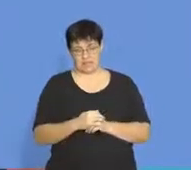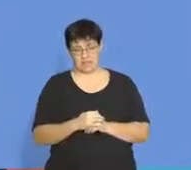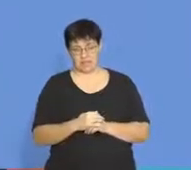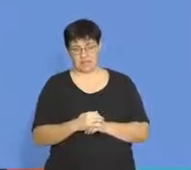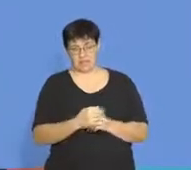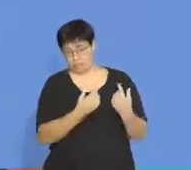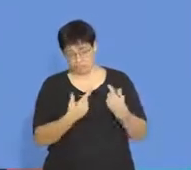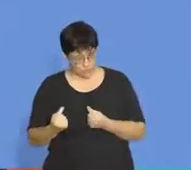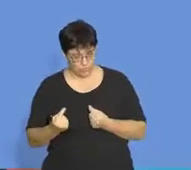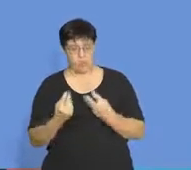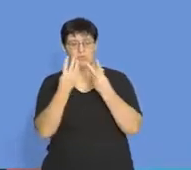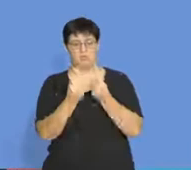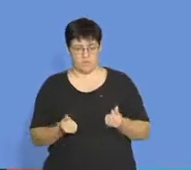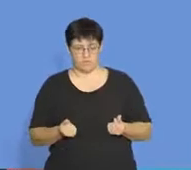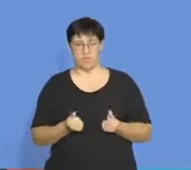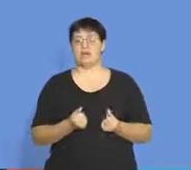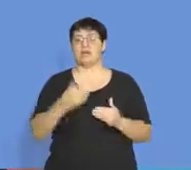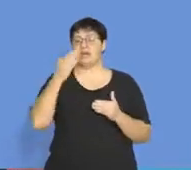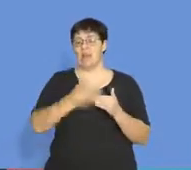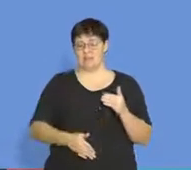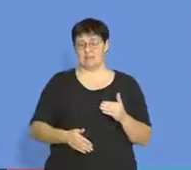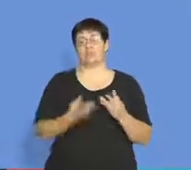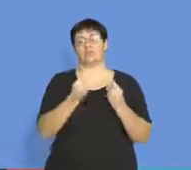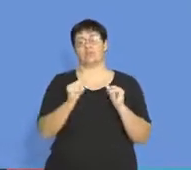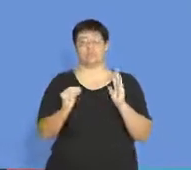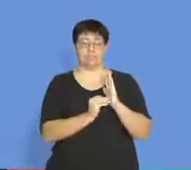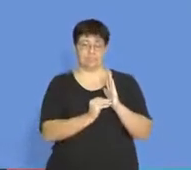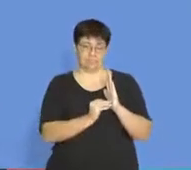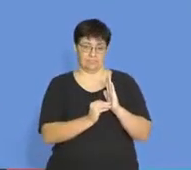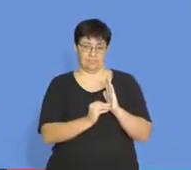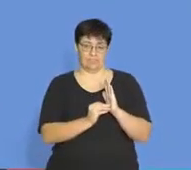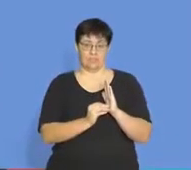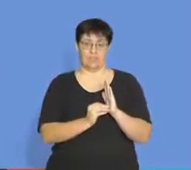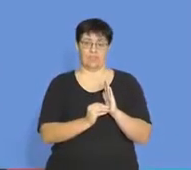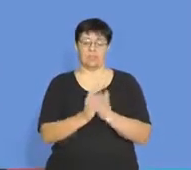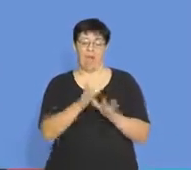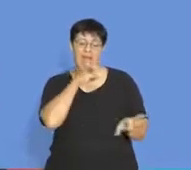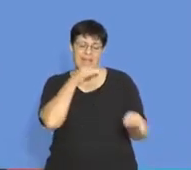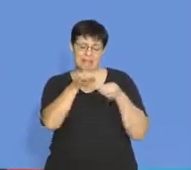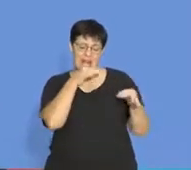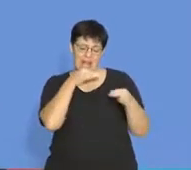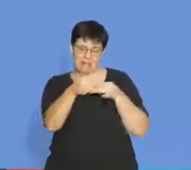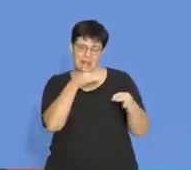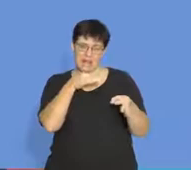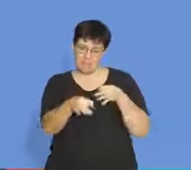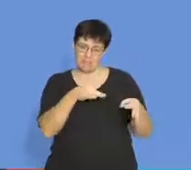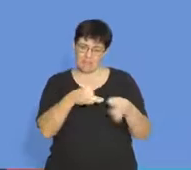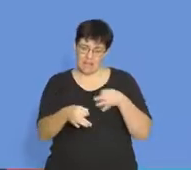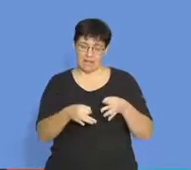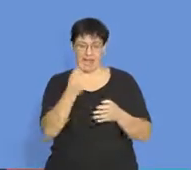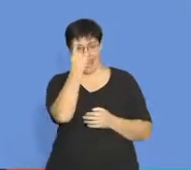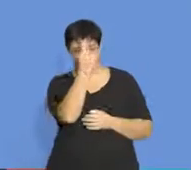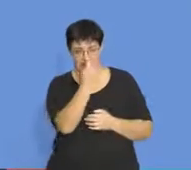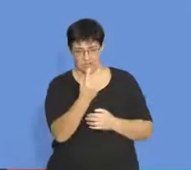Then you do that, you solve, and then at the end you write your solution. So it's a very explanatory